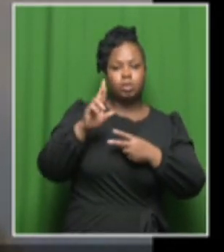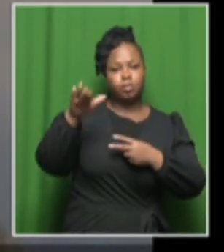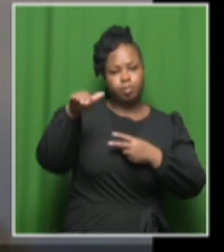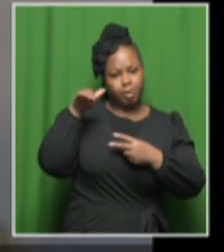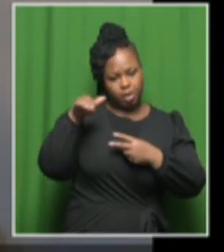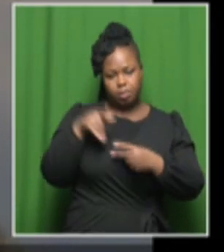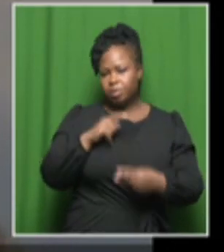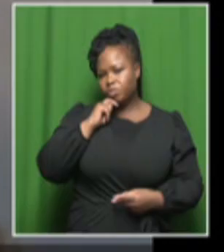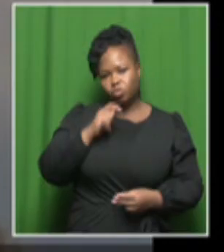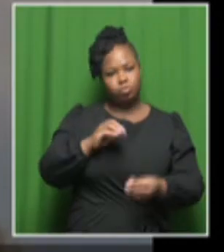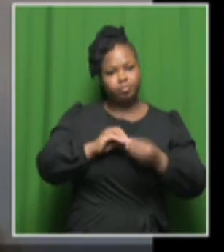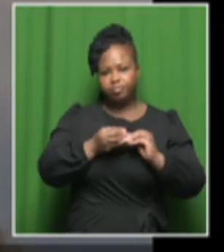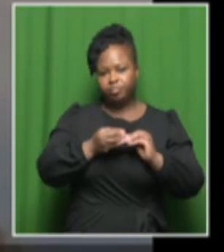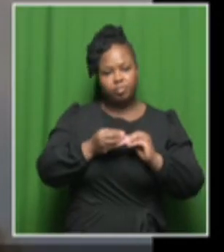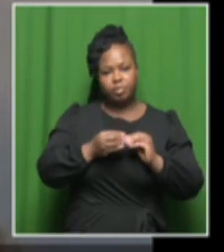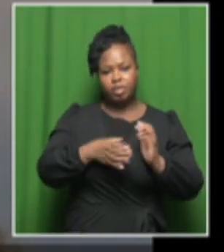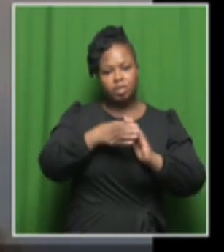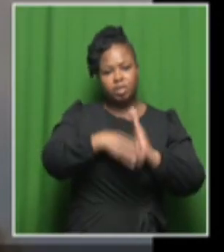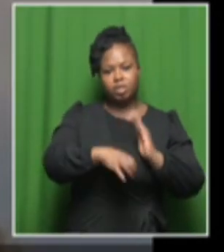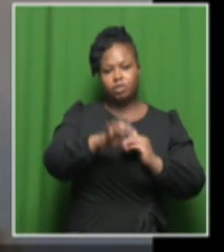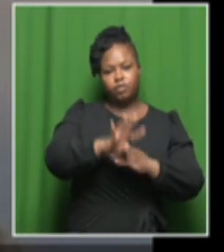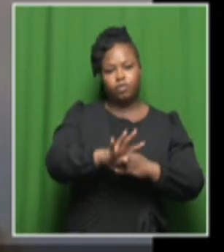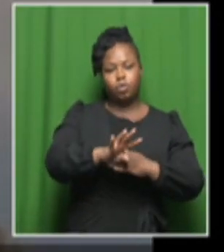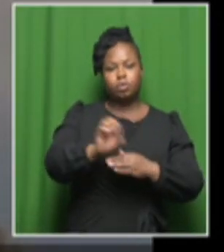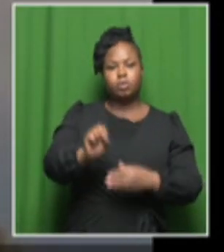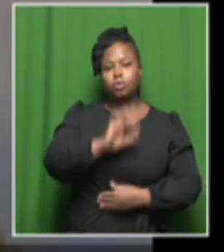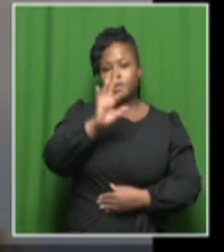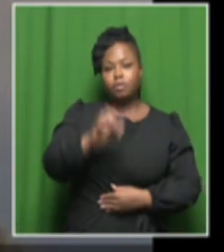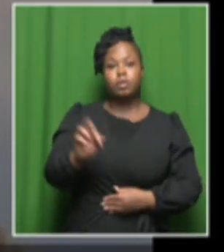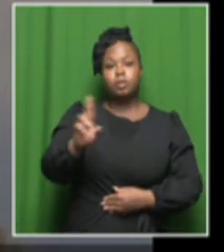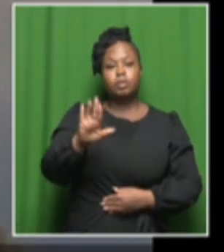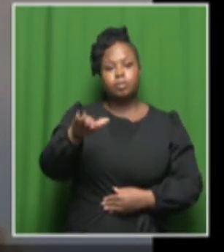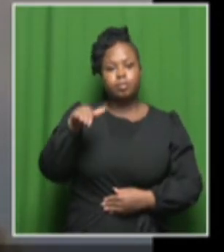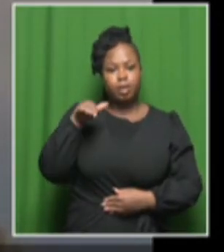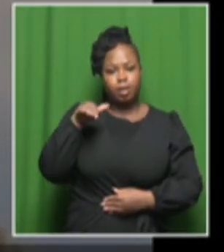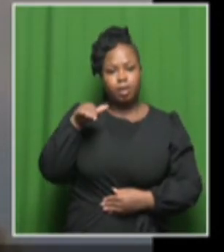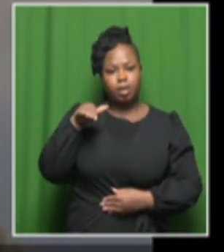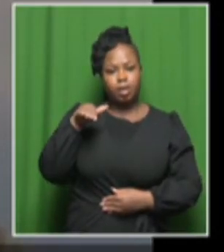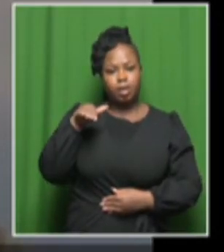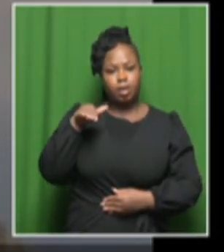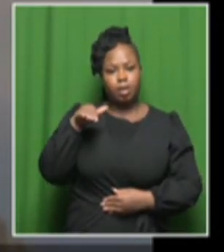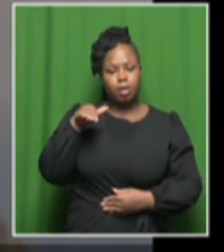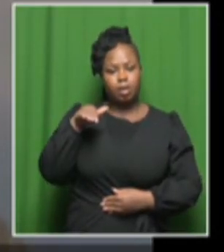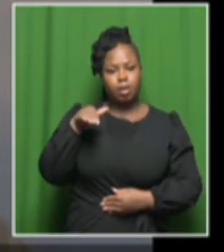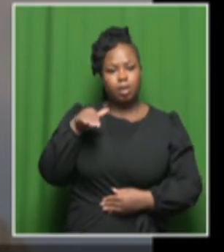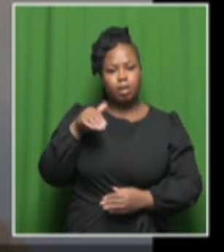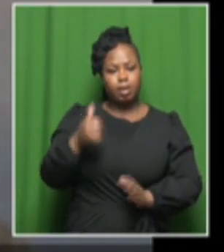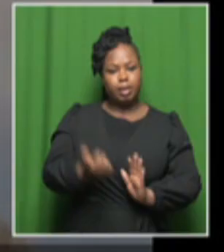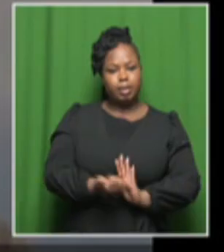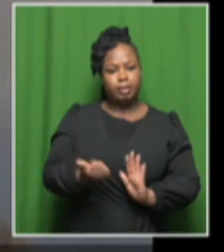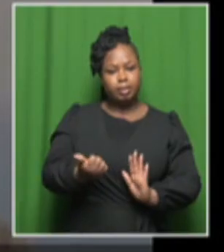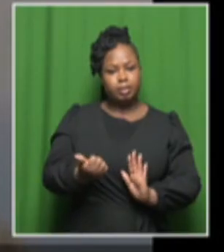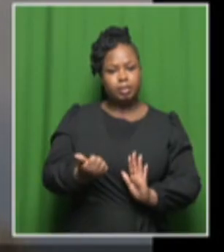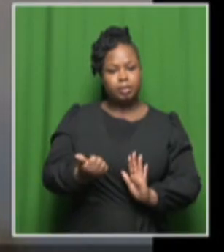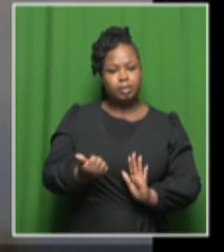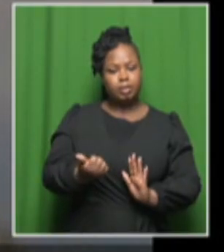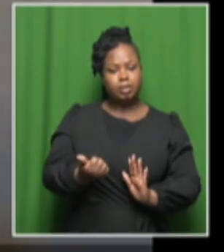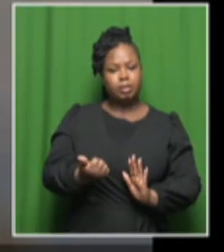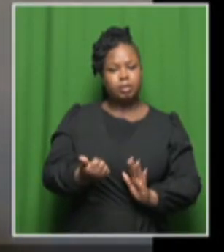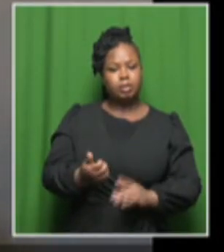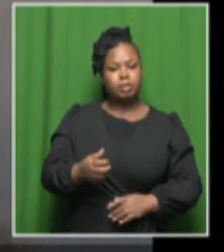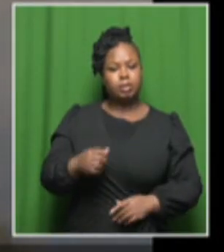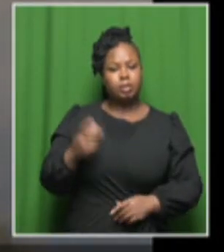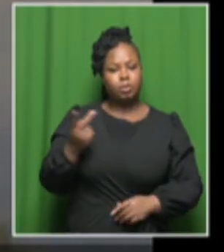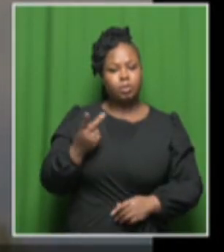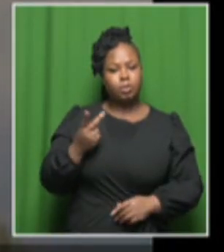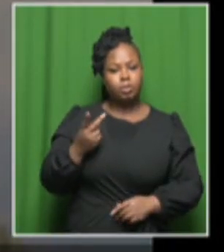he did not amend Section 4 of the South African Reserve Bank Act, which would then allow